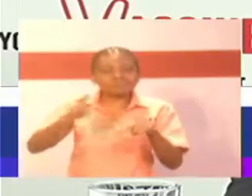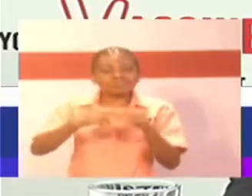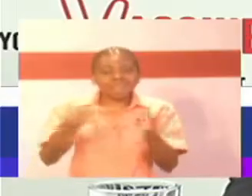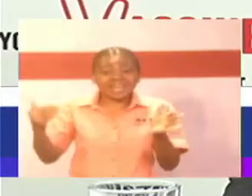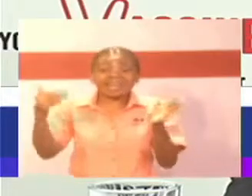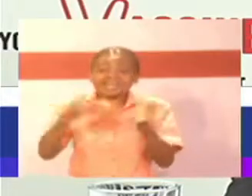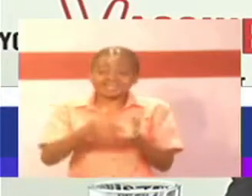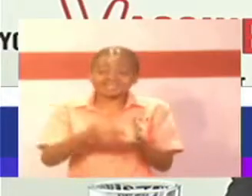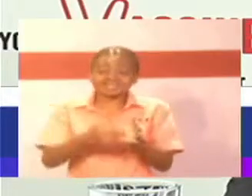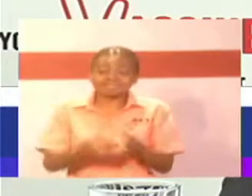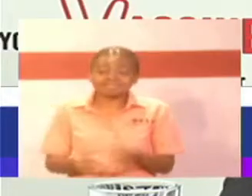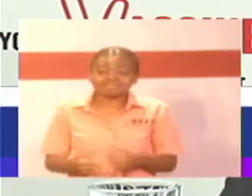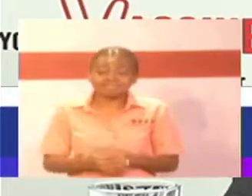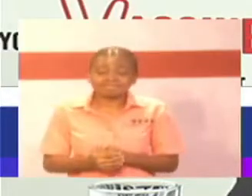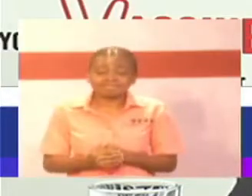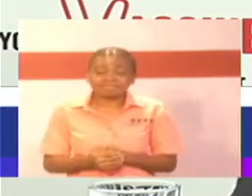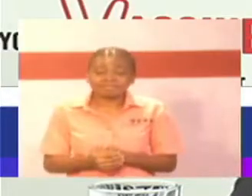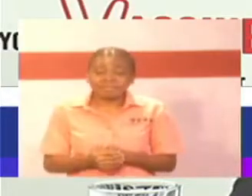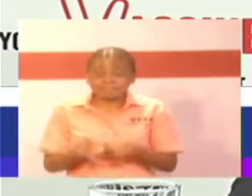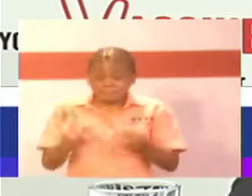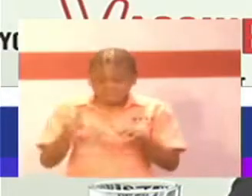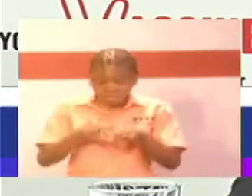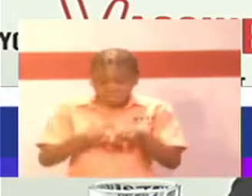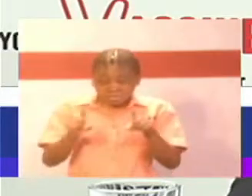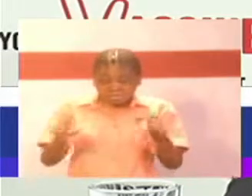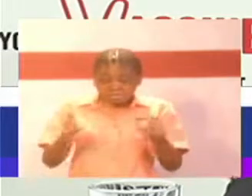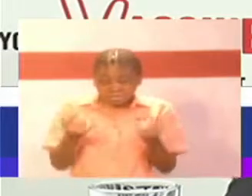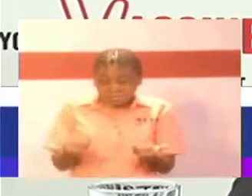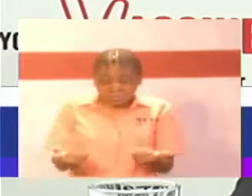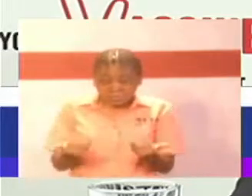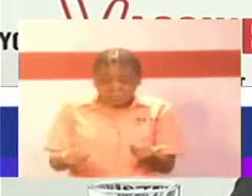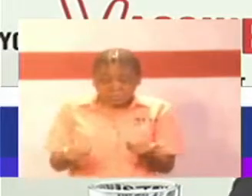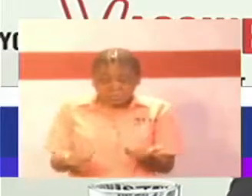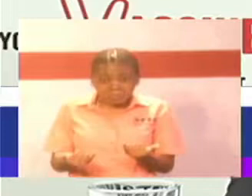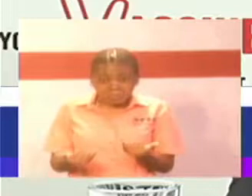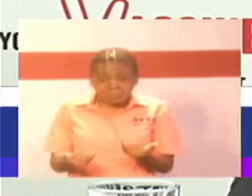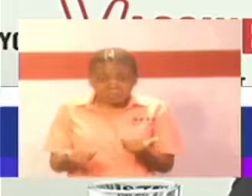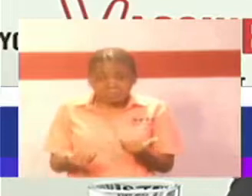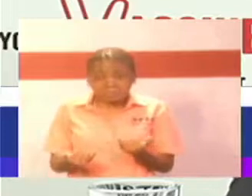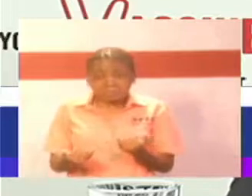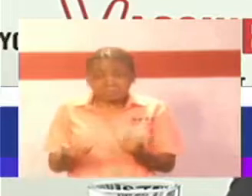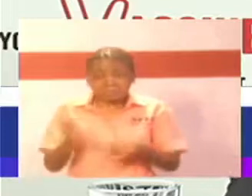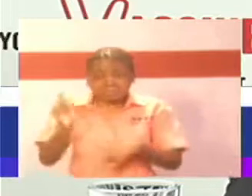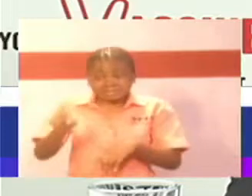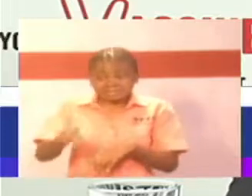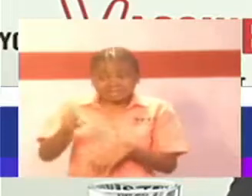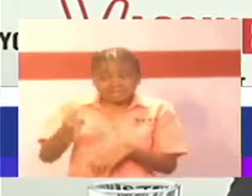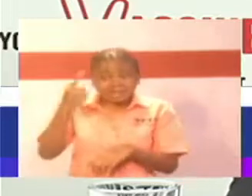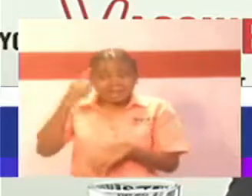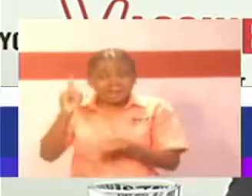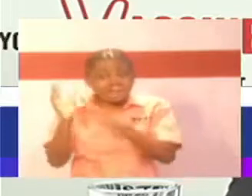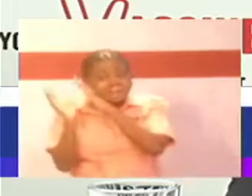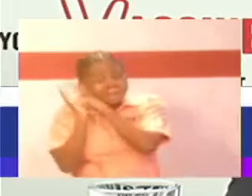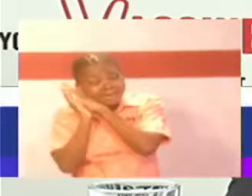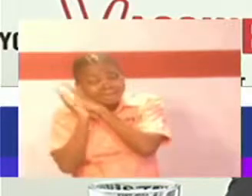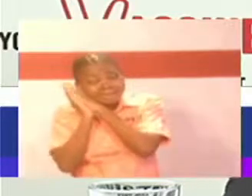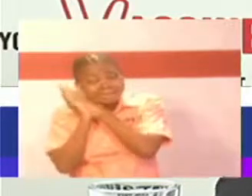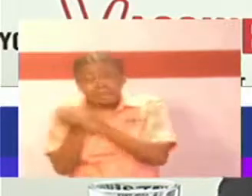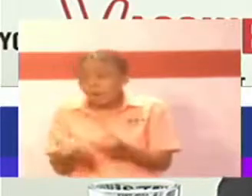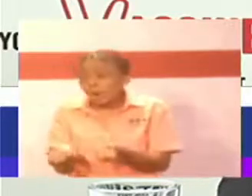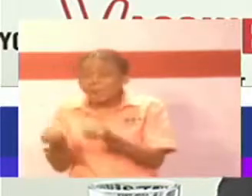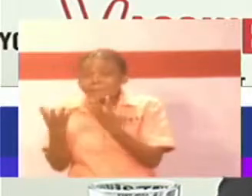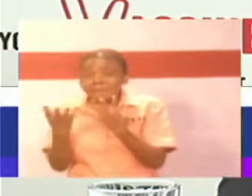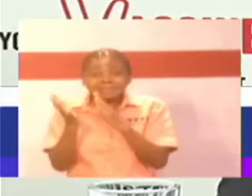beds. But this AM, the demand has exceeded the supply, and this is a factor that